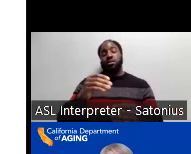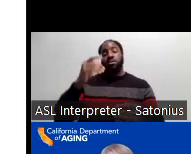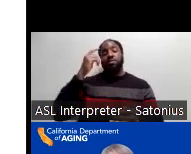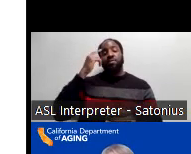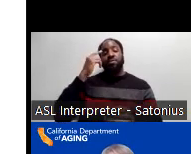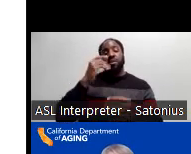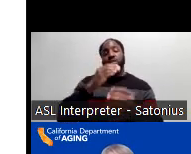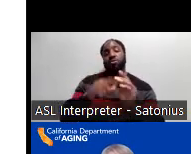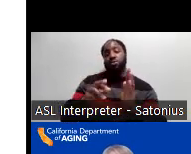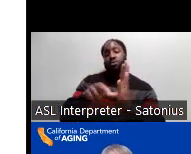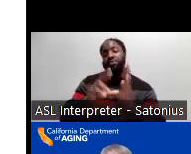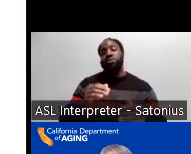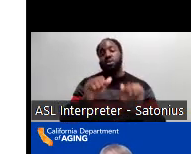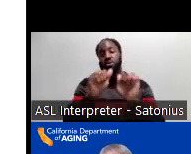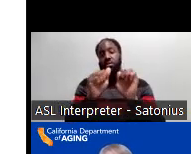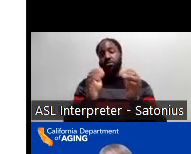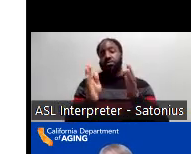of our agenda for today.